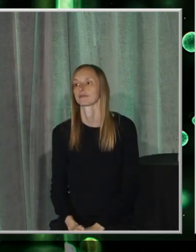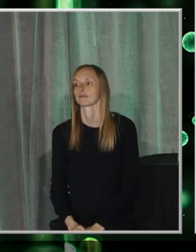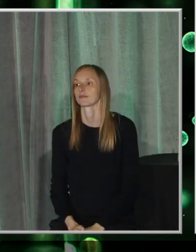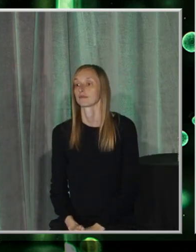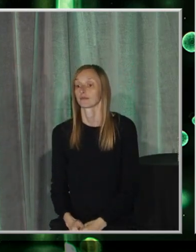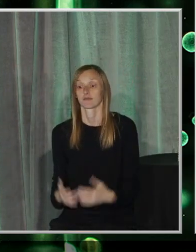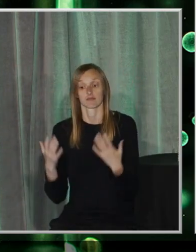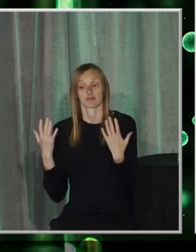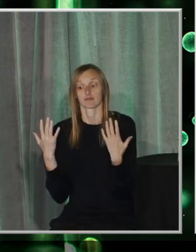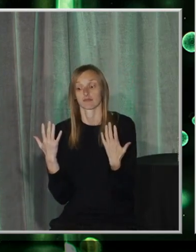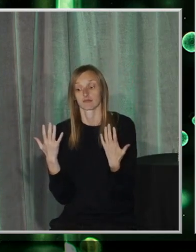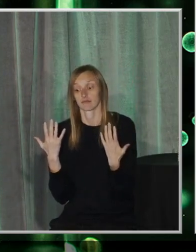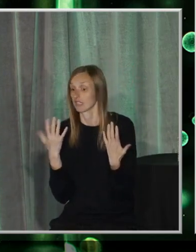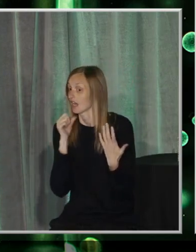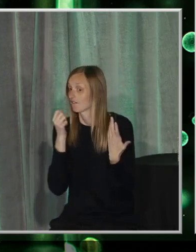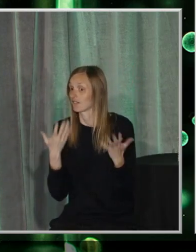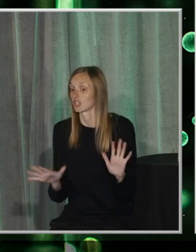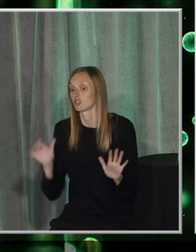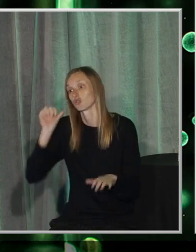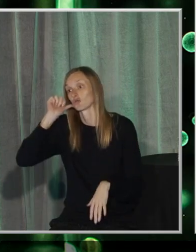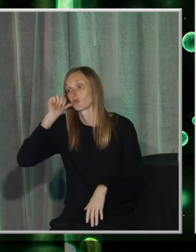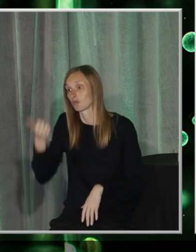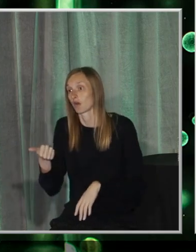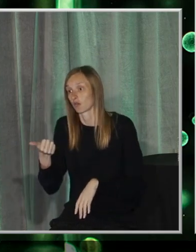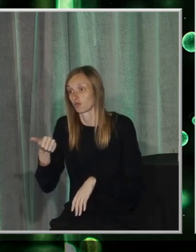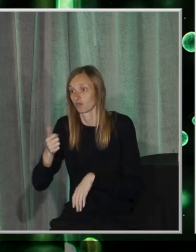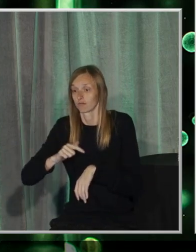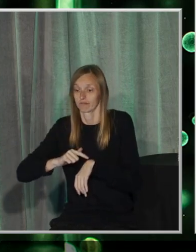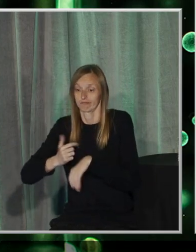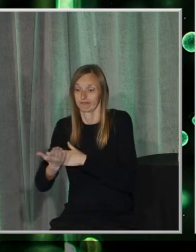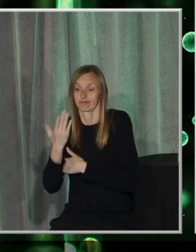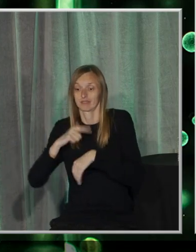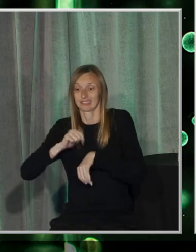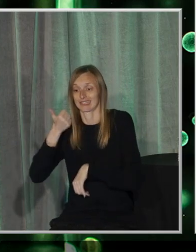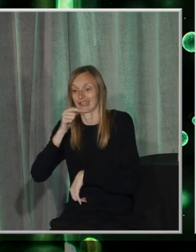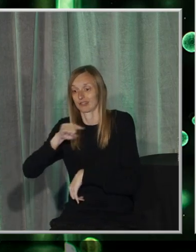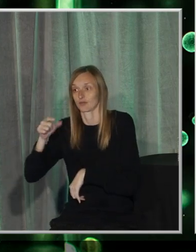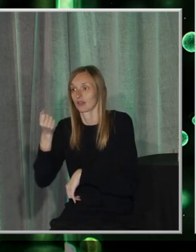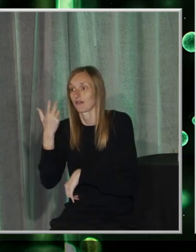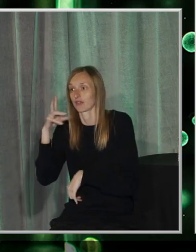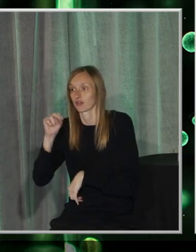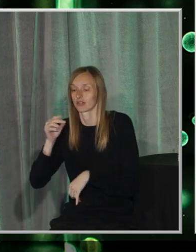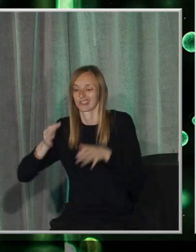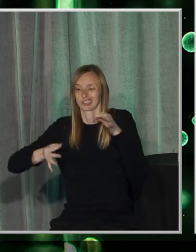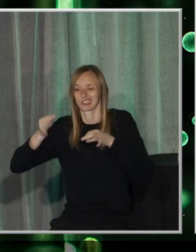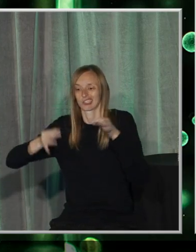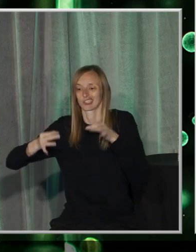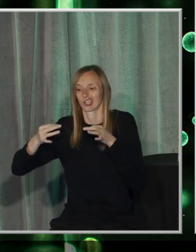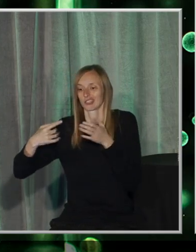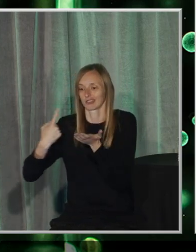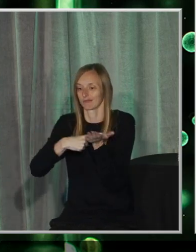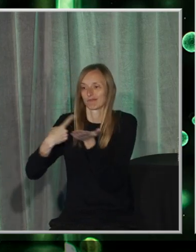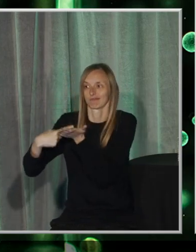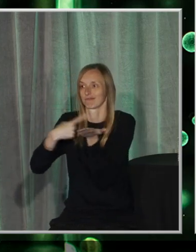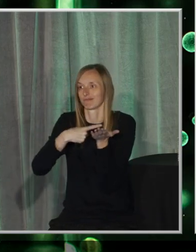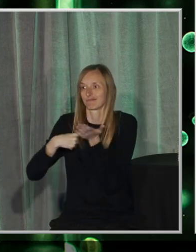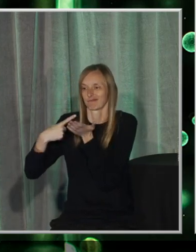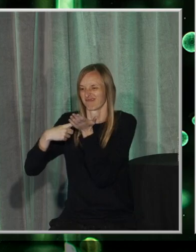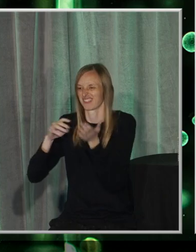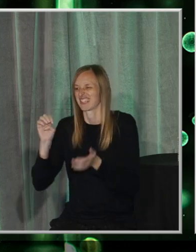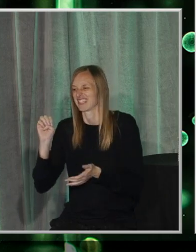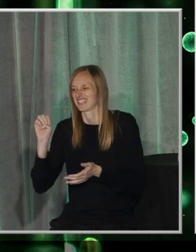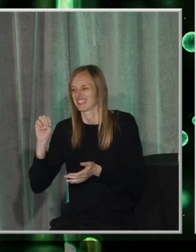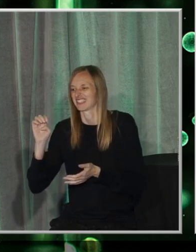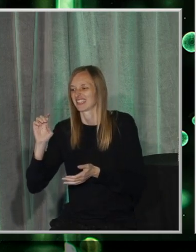And that's not all. There will be a judges forum tomorrow from 10 to 11:30 a.m. Eastern Daylight Time, right here in this